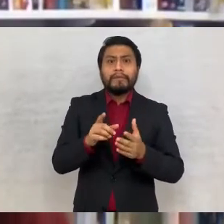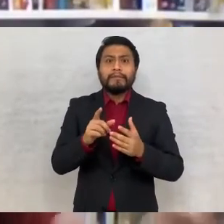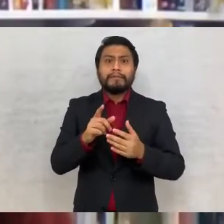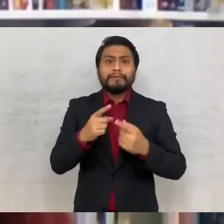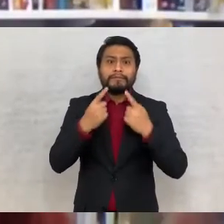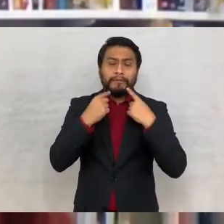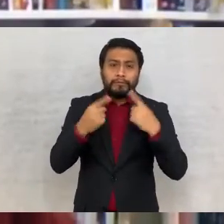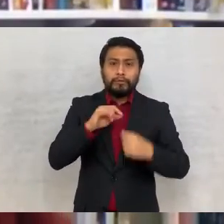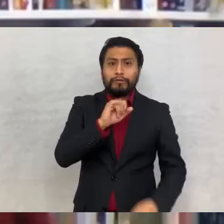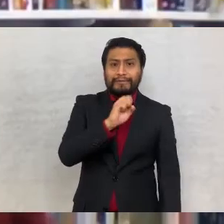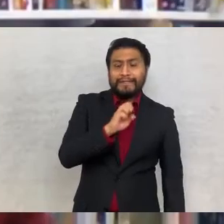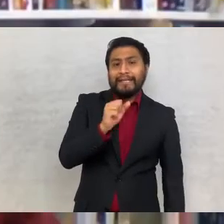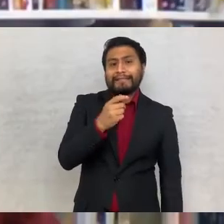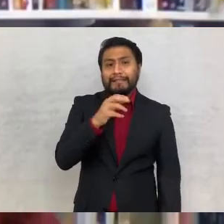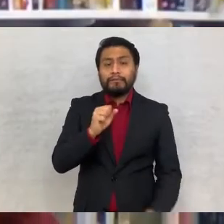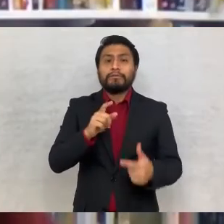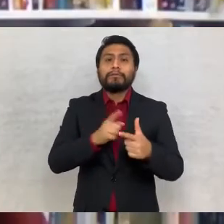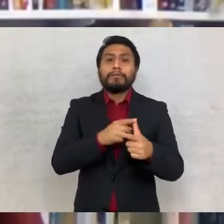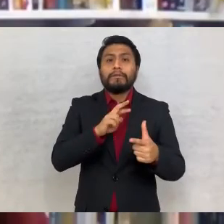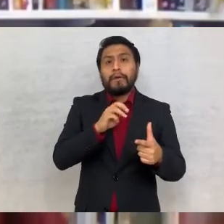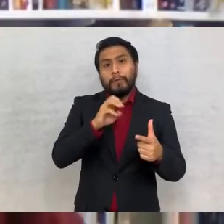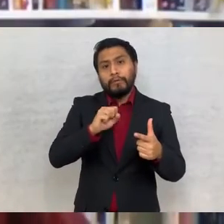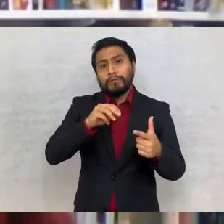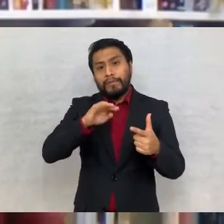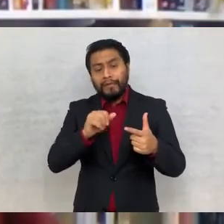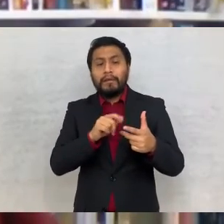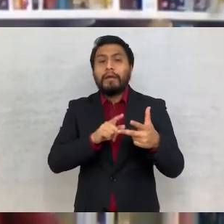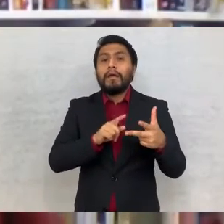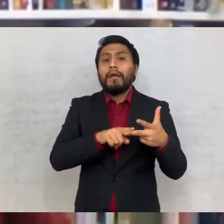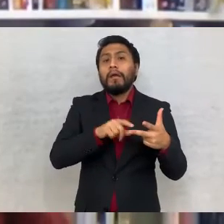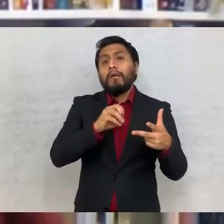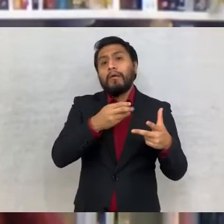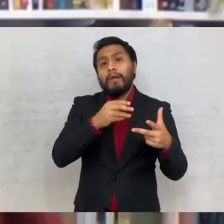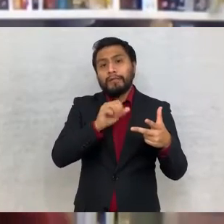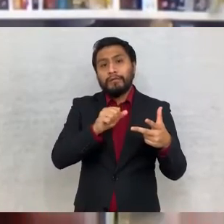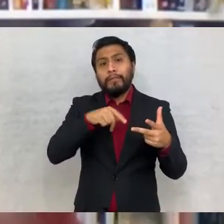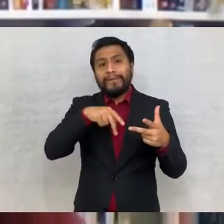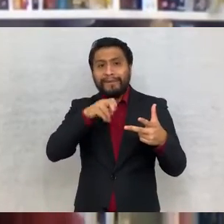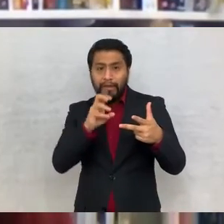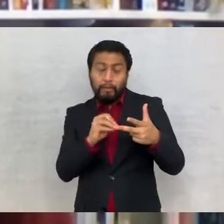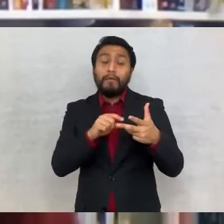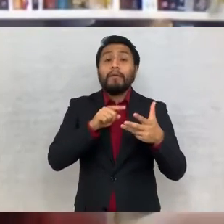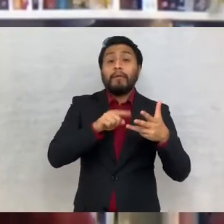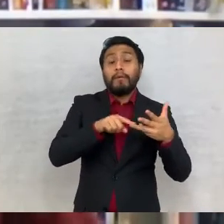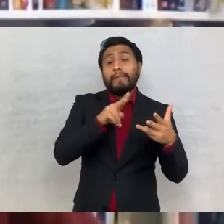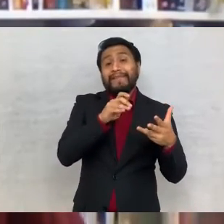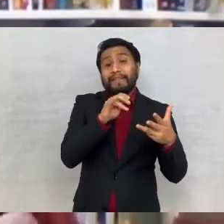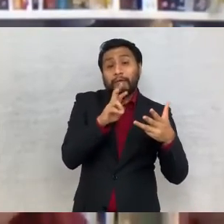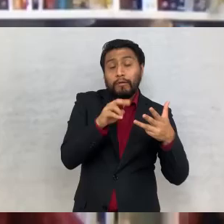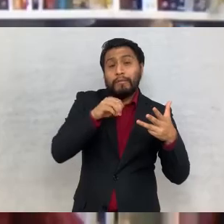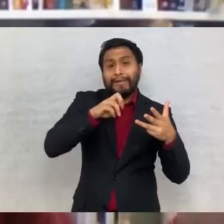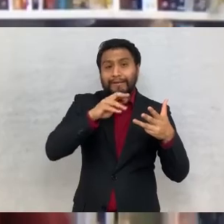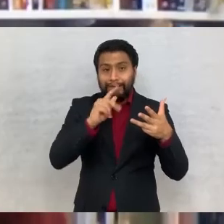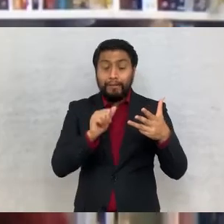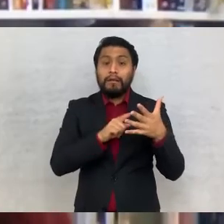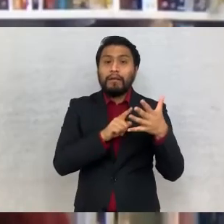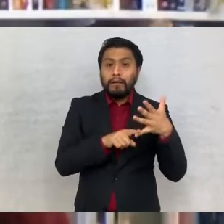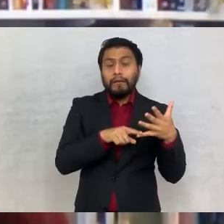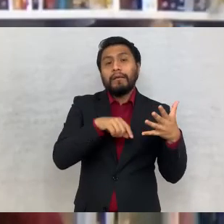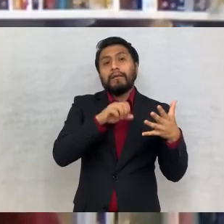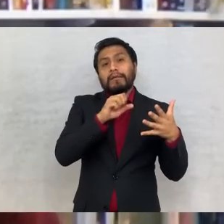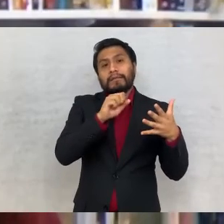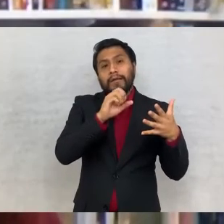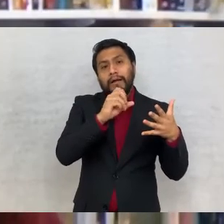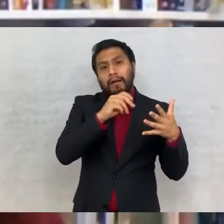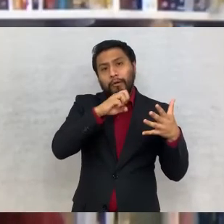their evils through society, and warning about the spread of low life, a figure created by the less distinguished followers of